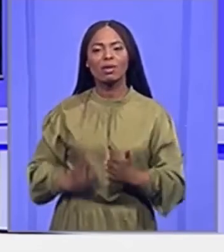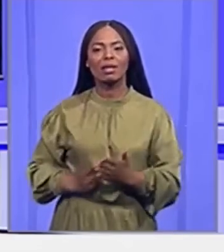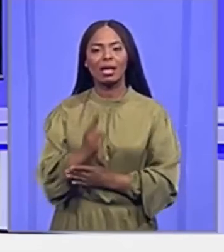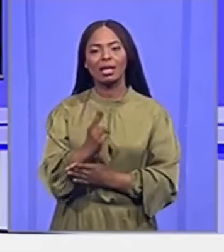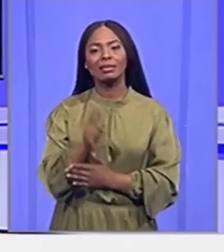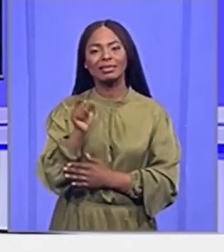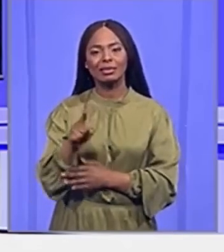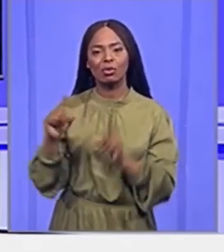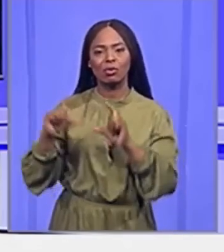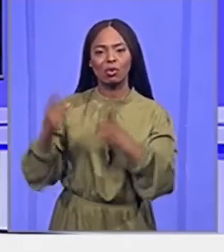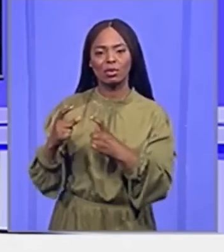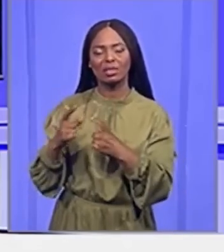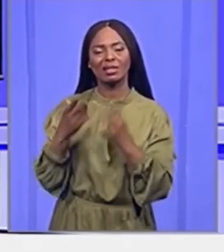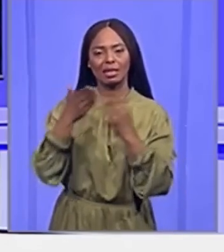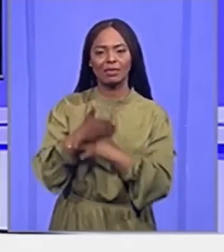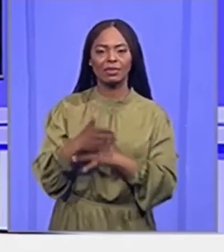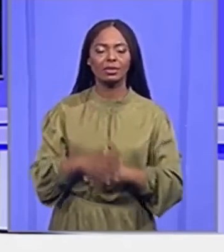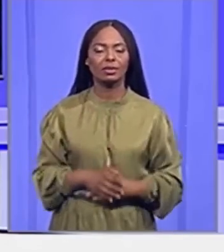Borwa ho nna mola phareleng ena.